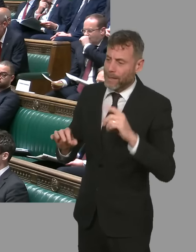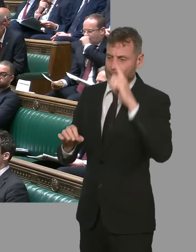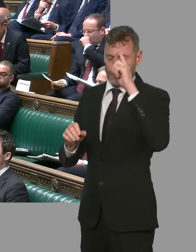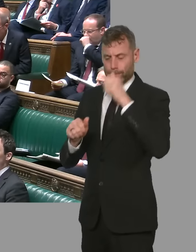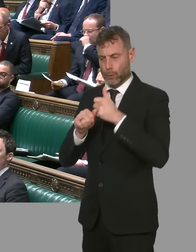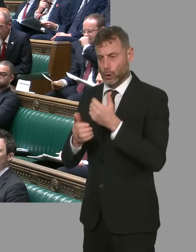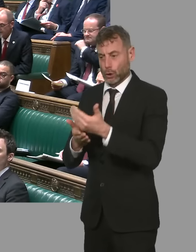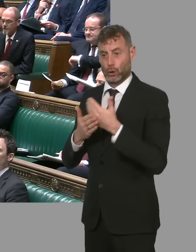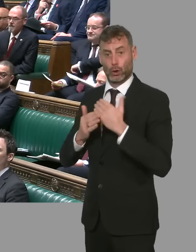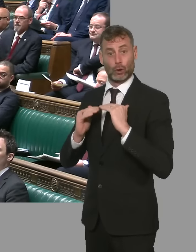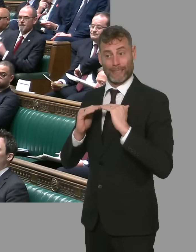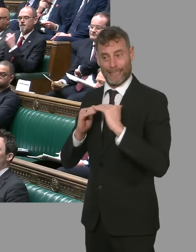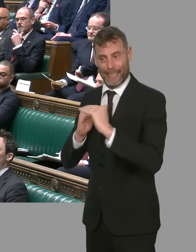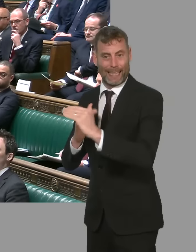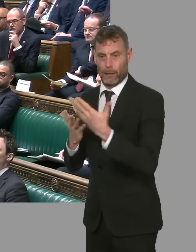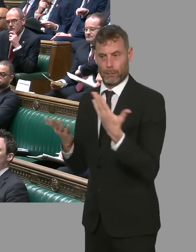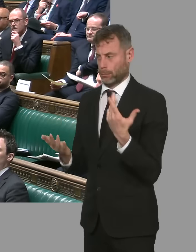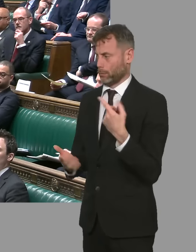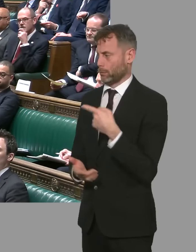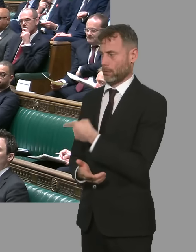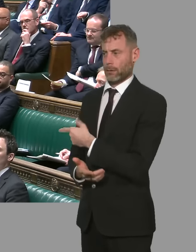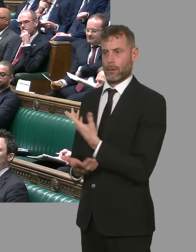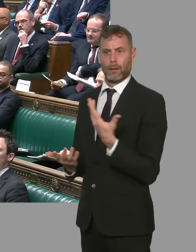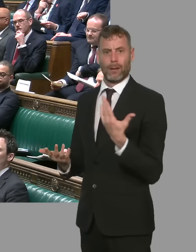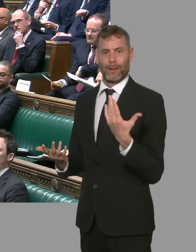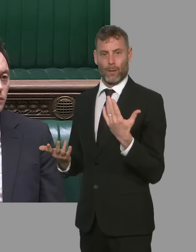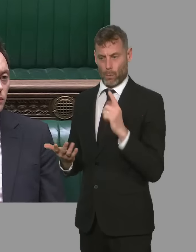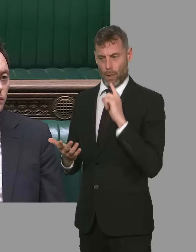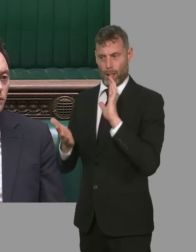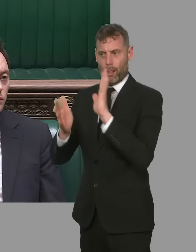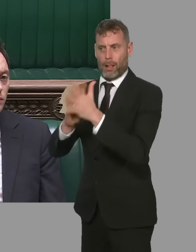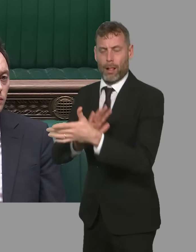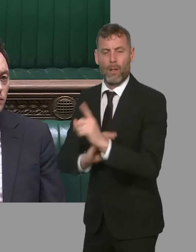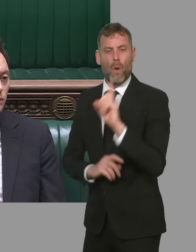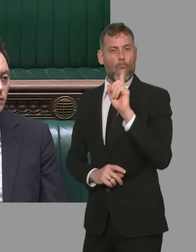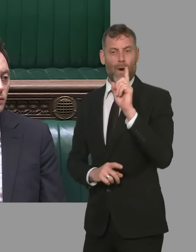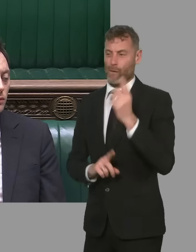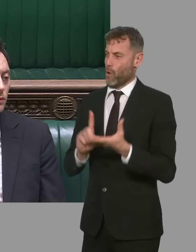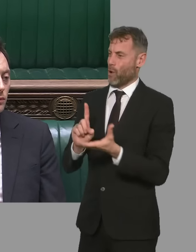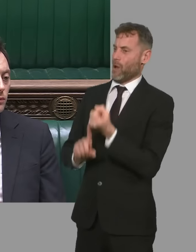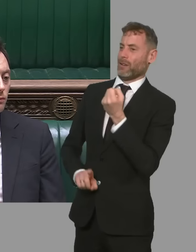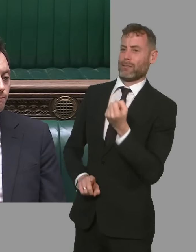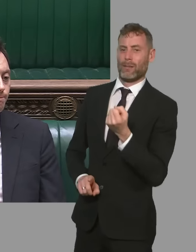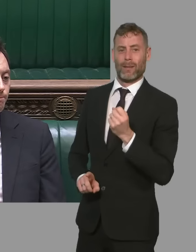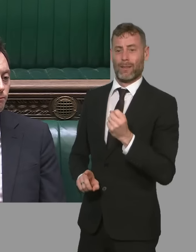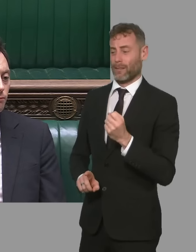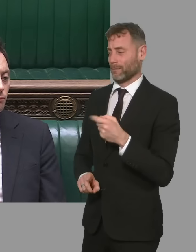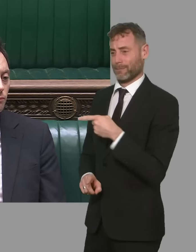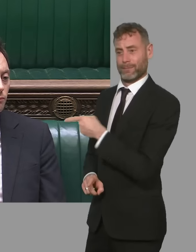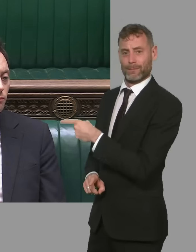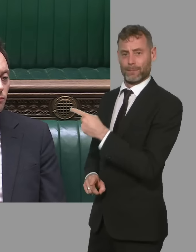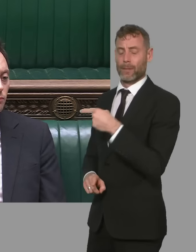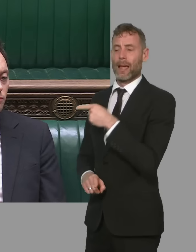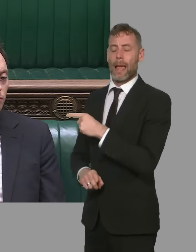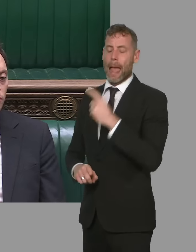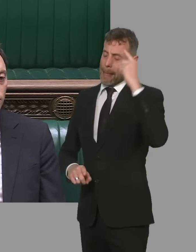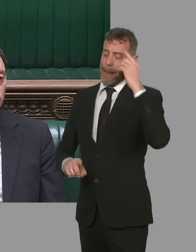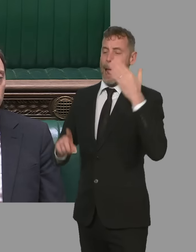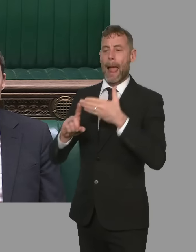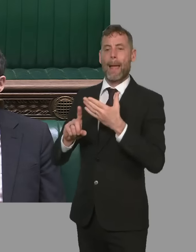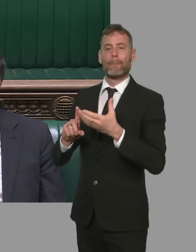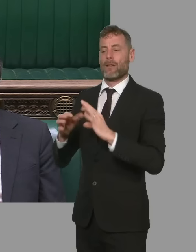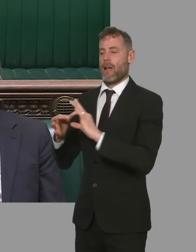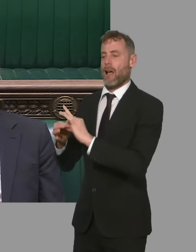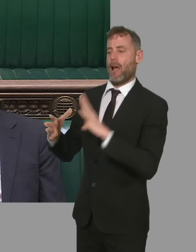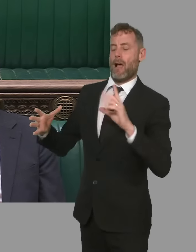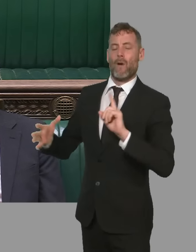do agree with my honourable friend, and I do not understand why some are advocating removing the